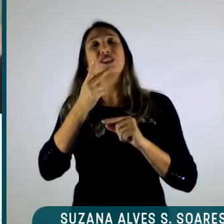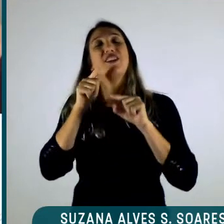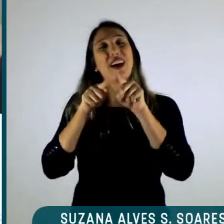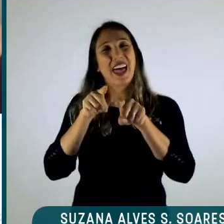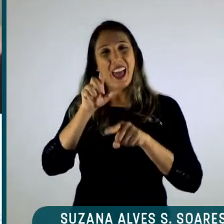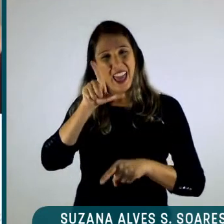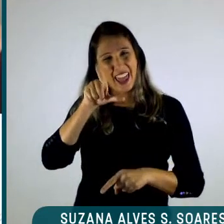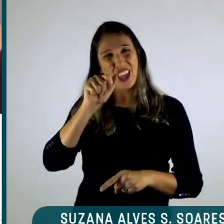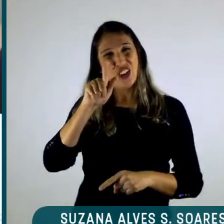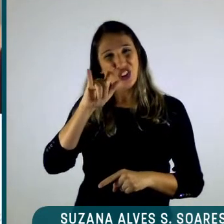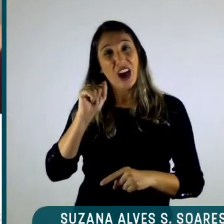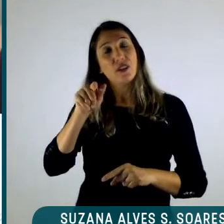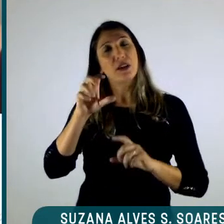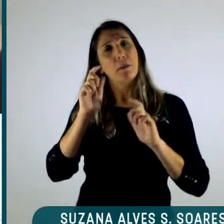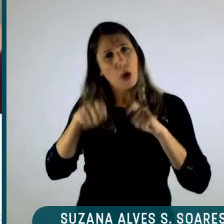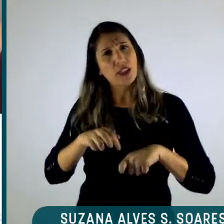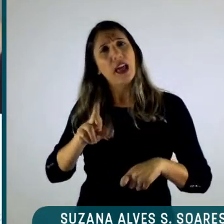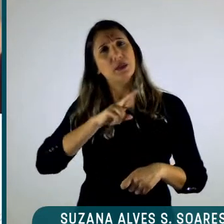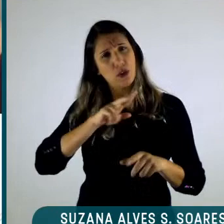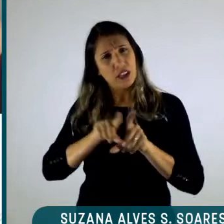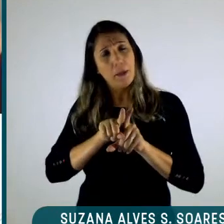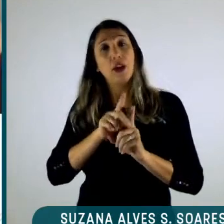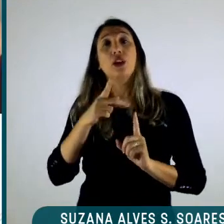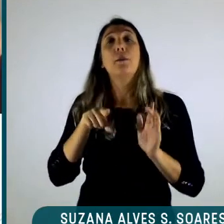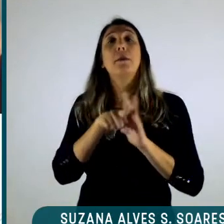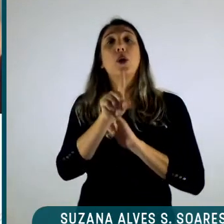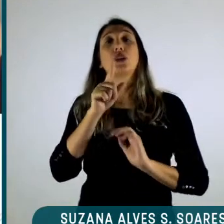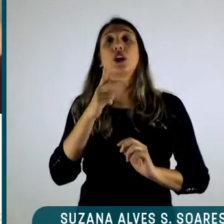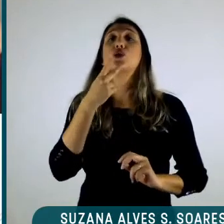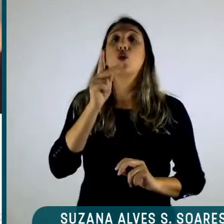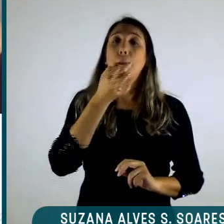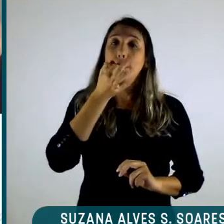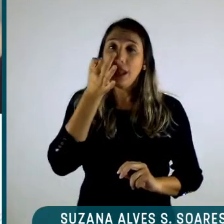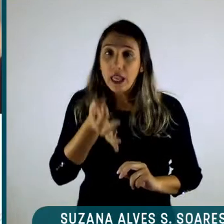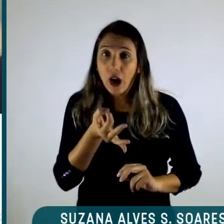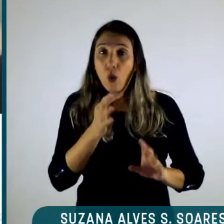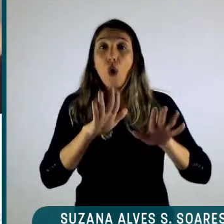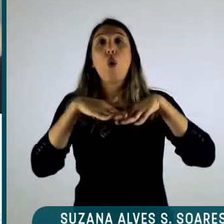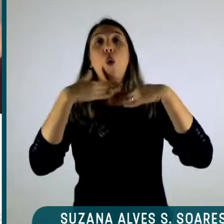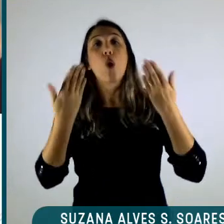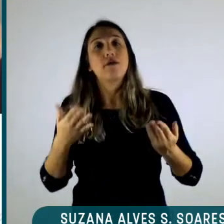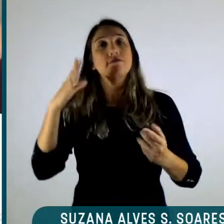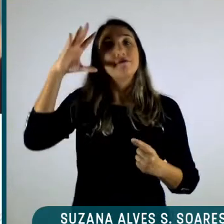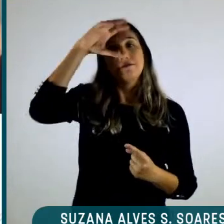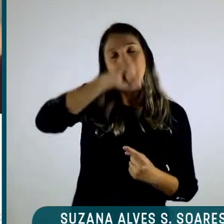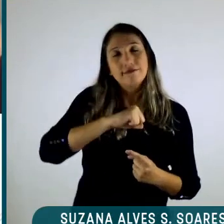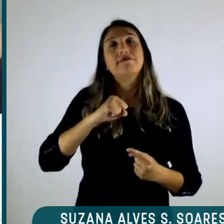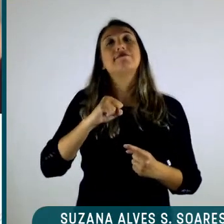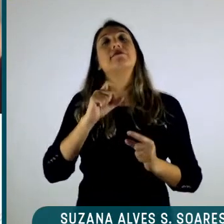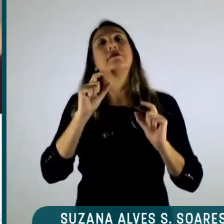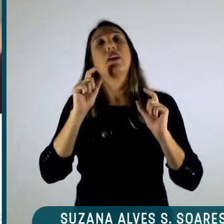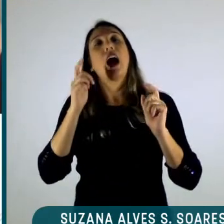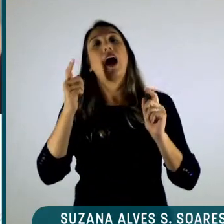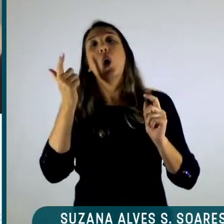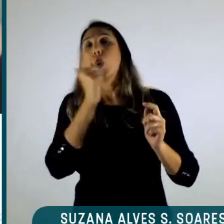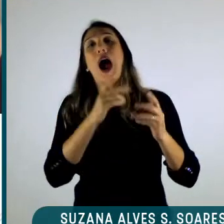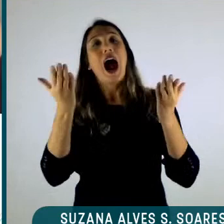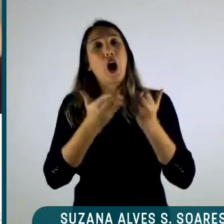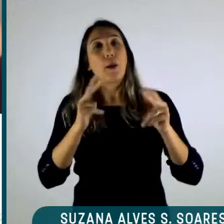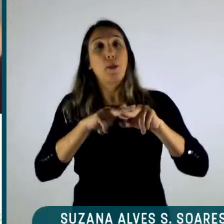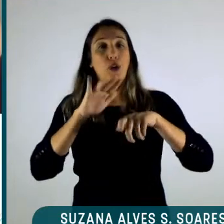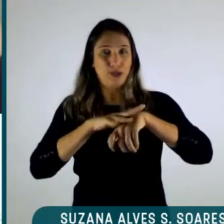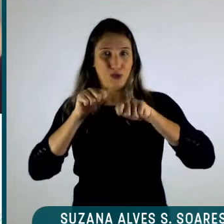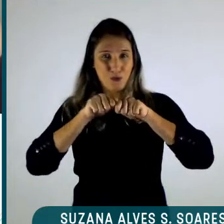like to give it back to you, Ligia, so we could answer that question. In your opinion, what are the legacies and the lessons